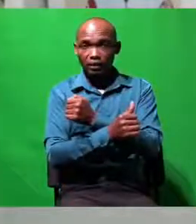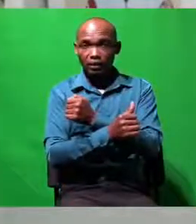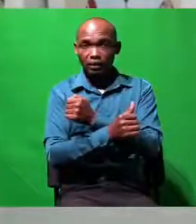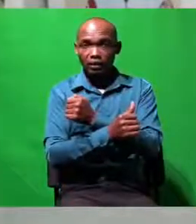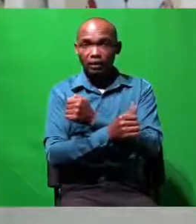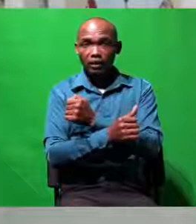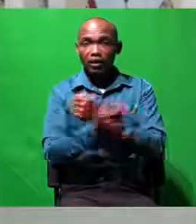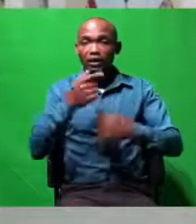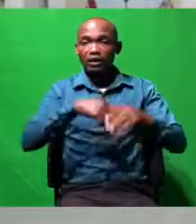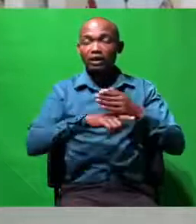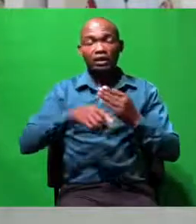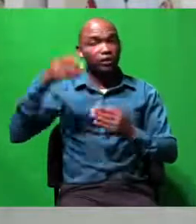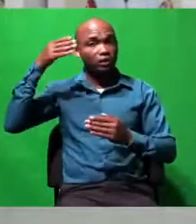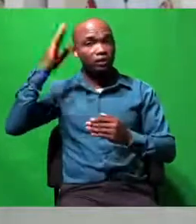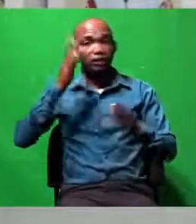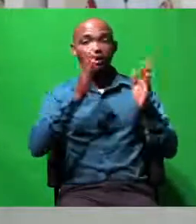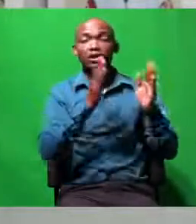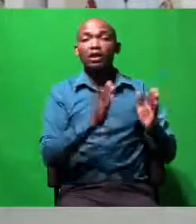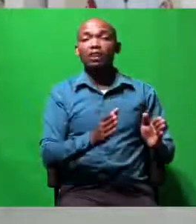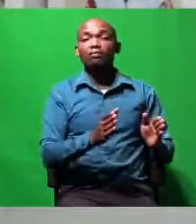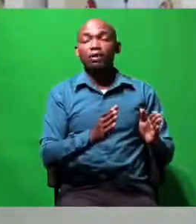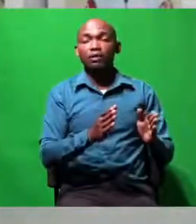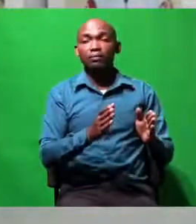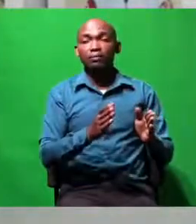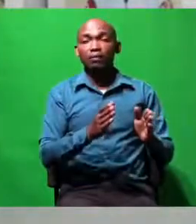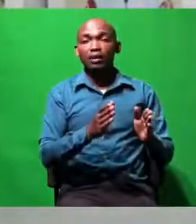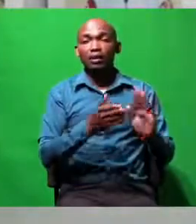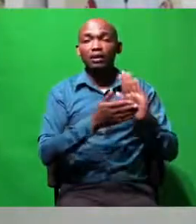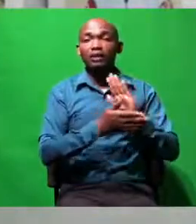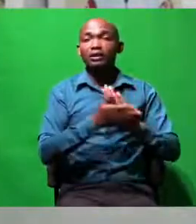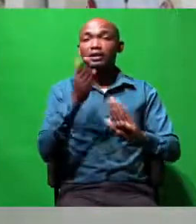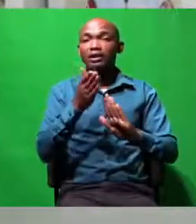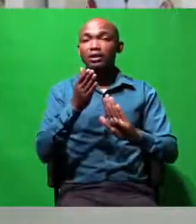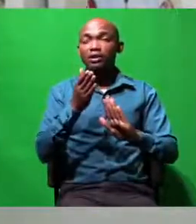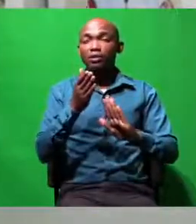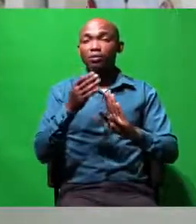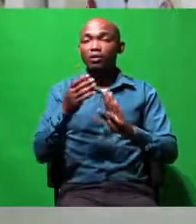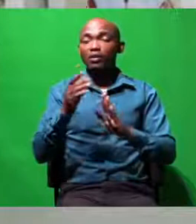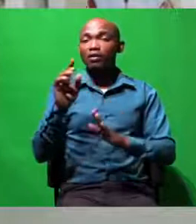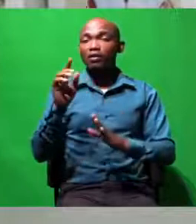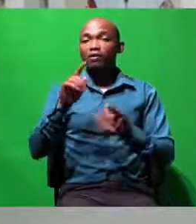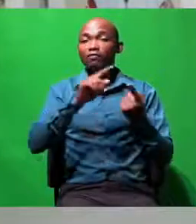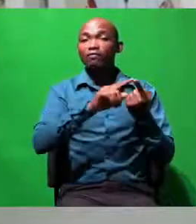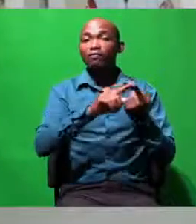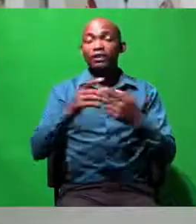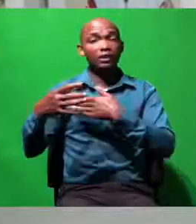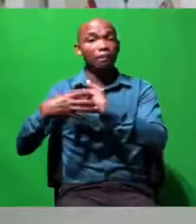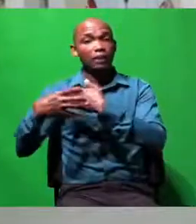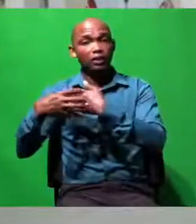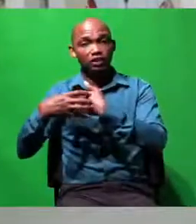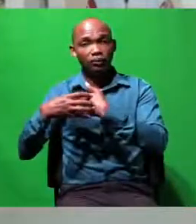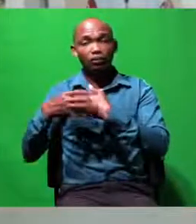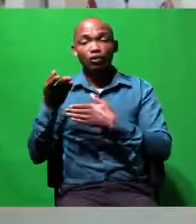resemble the central government. Let us start from the first picture. The first pictures showing